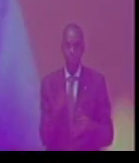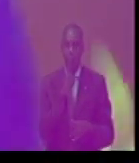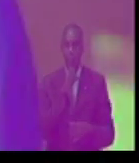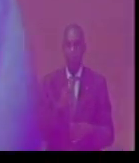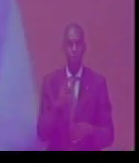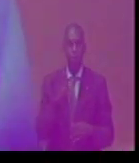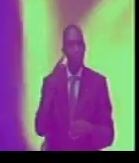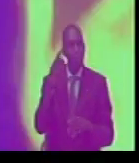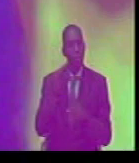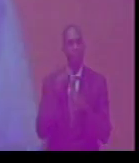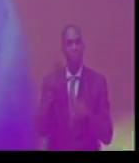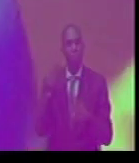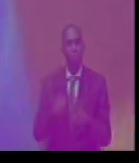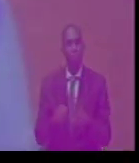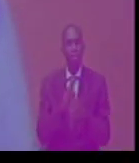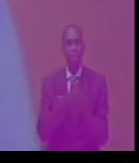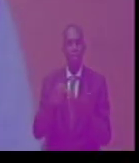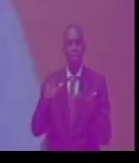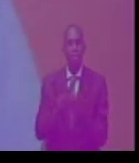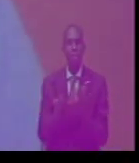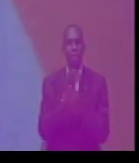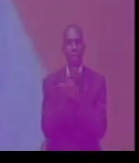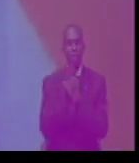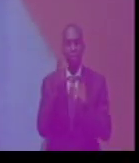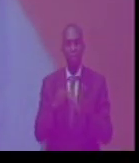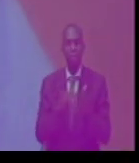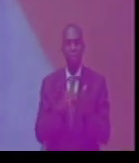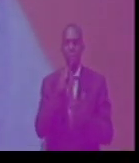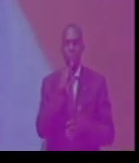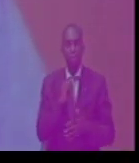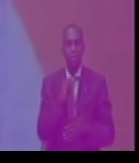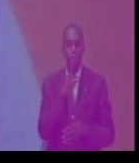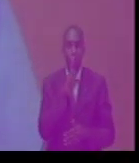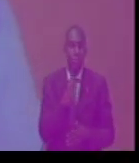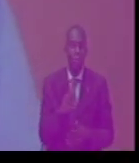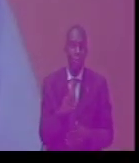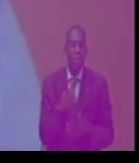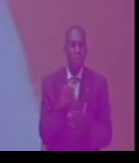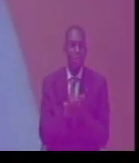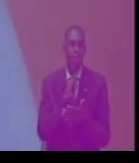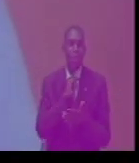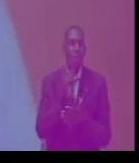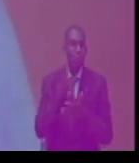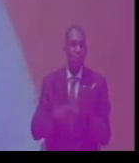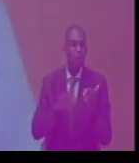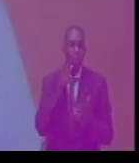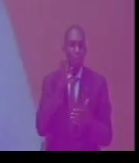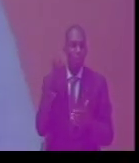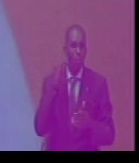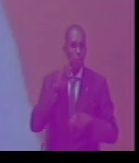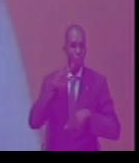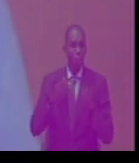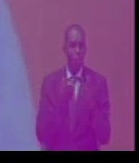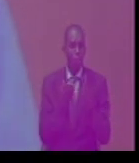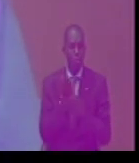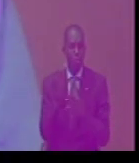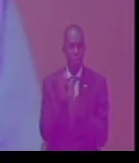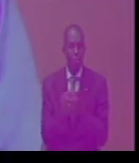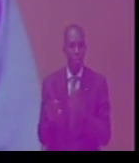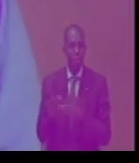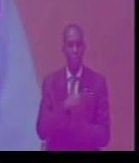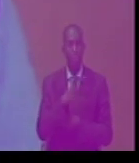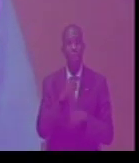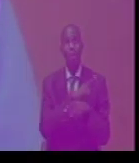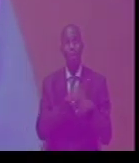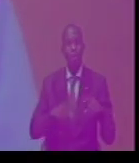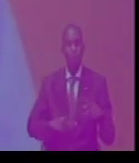that present fact from our divine Savior is the truth, not the pain that I was going